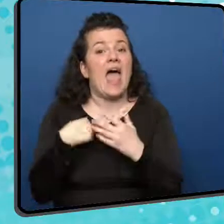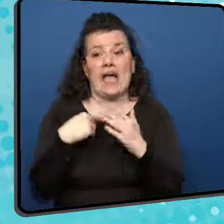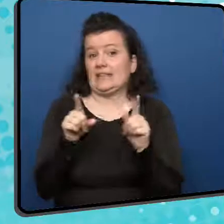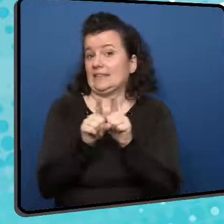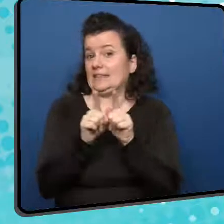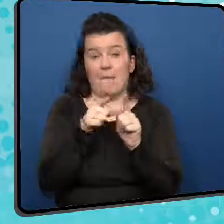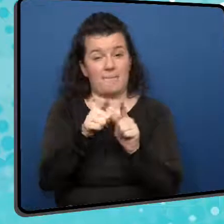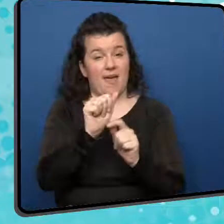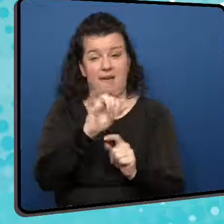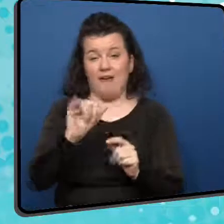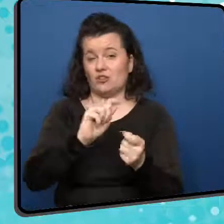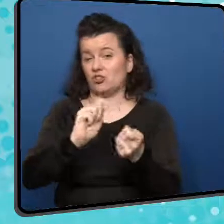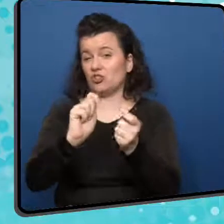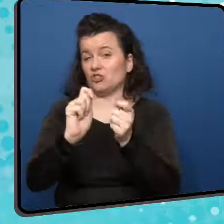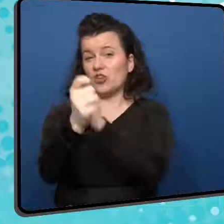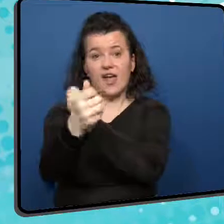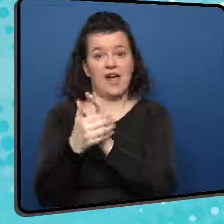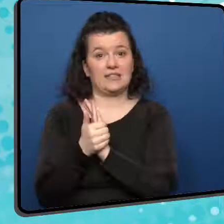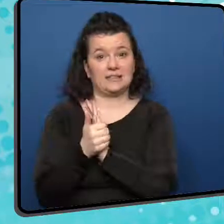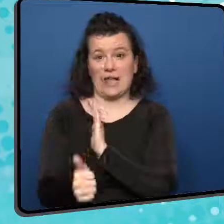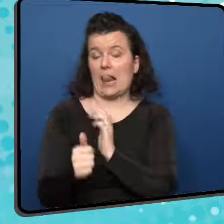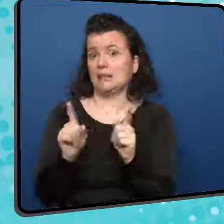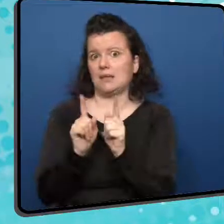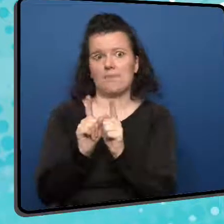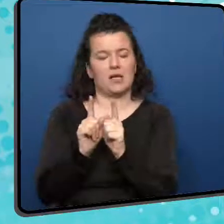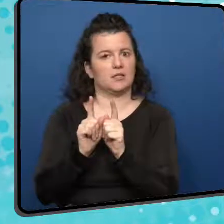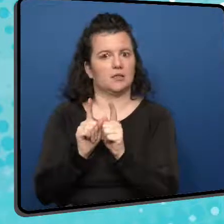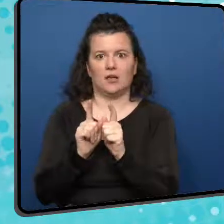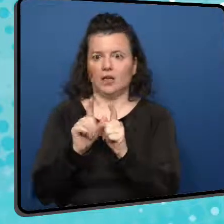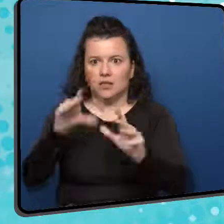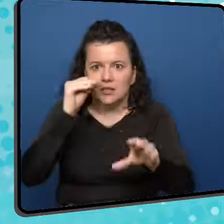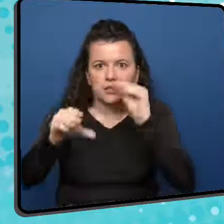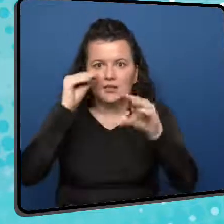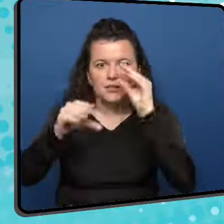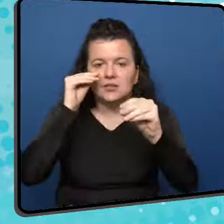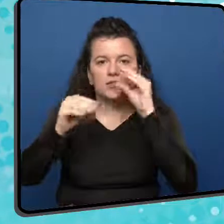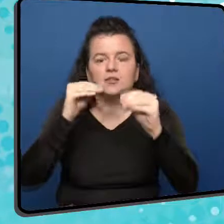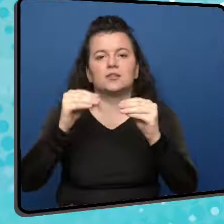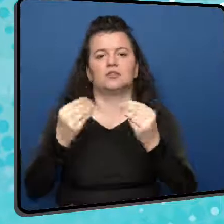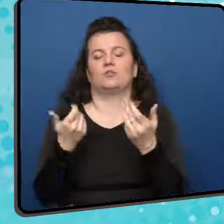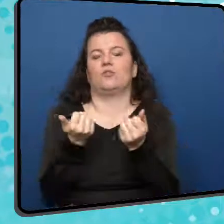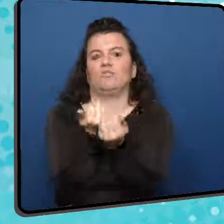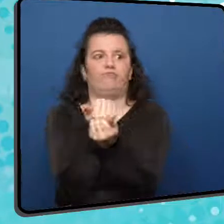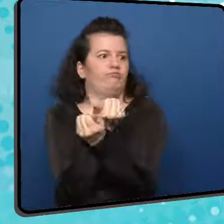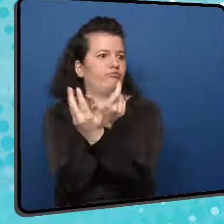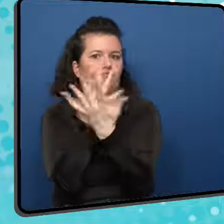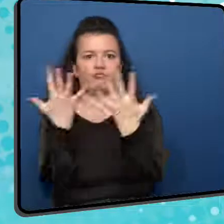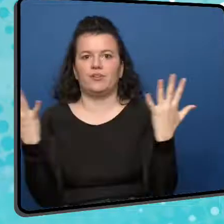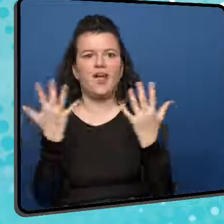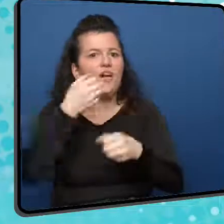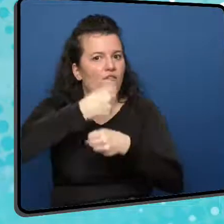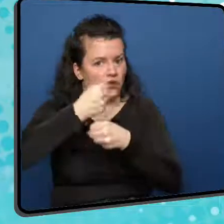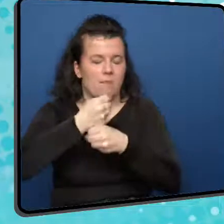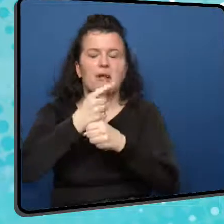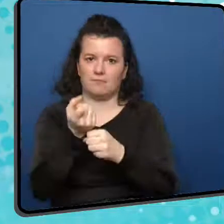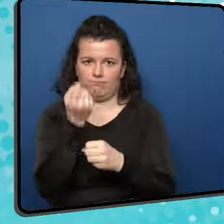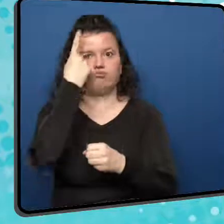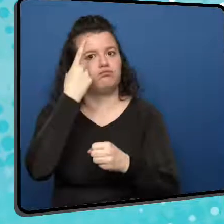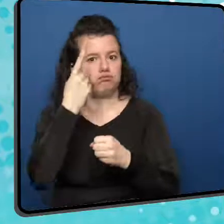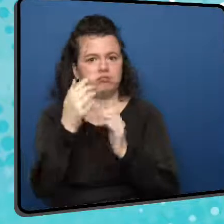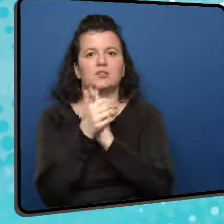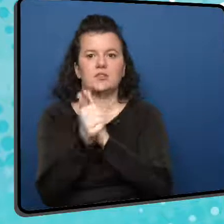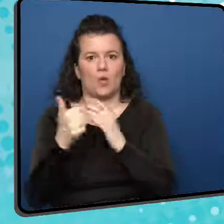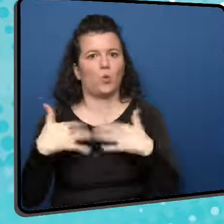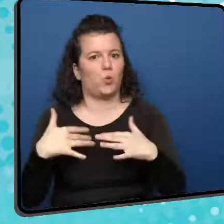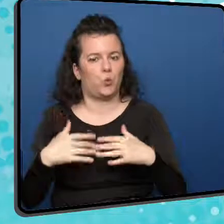as sharp as possible and know enough about a variety of different approaches, which is always fun and always